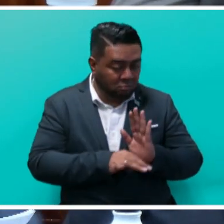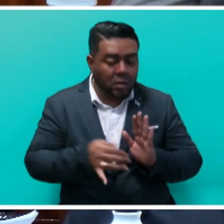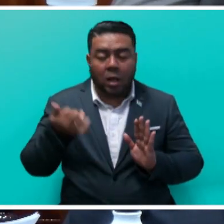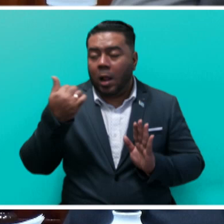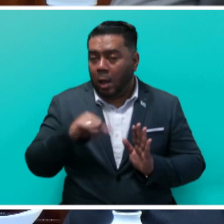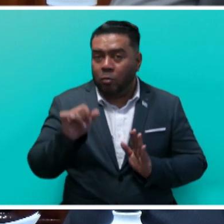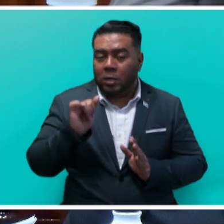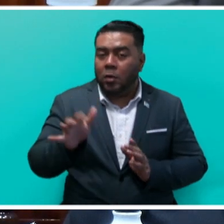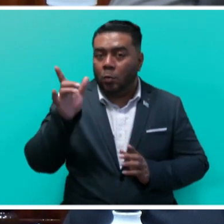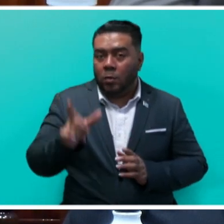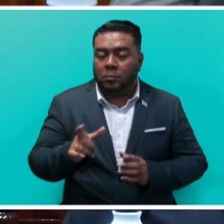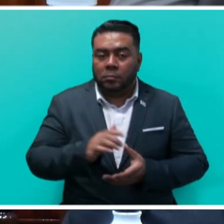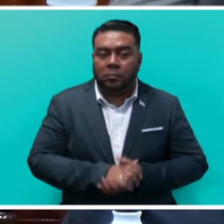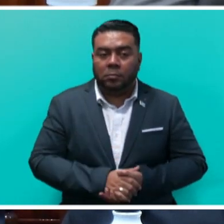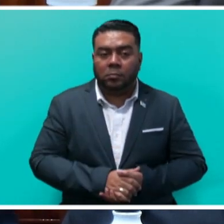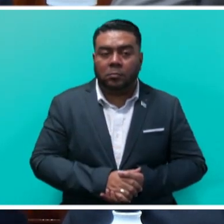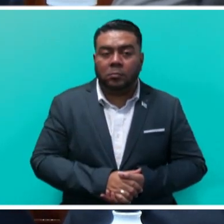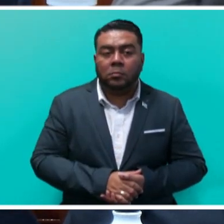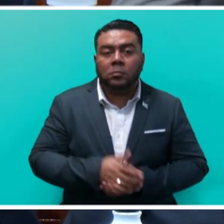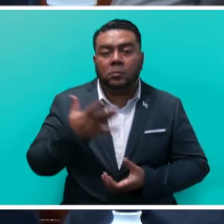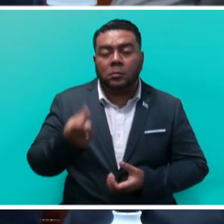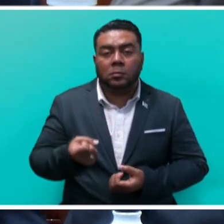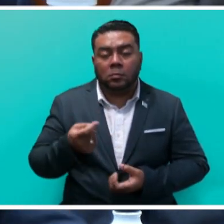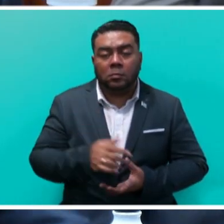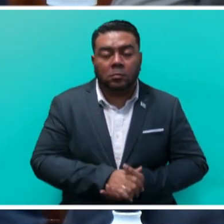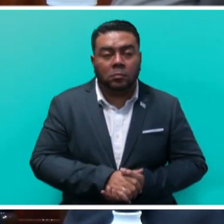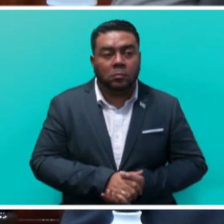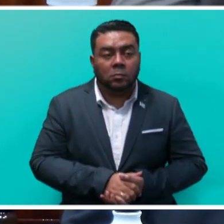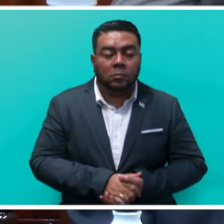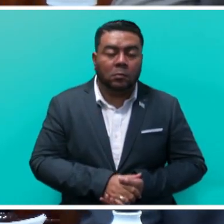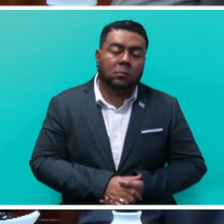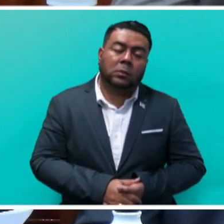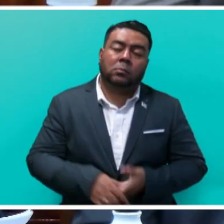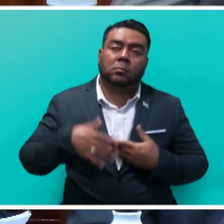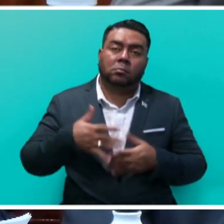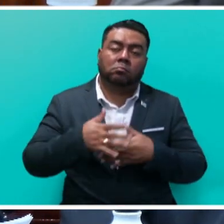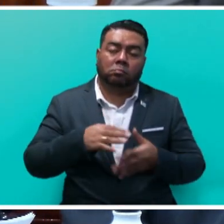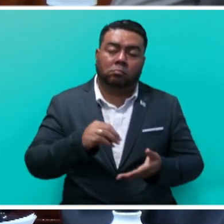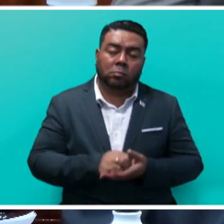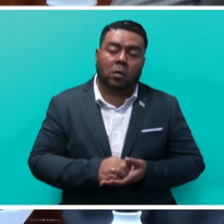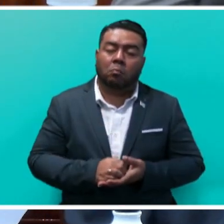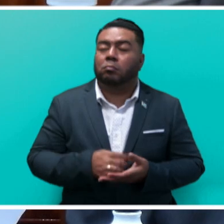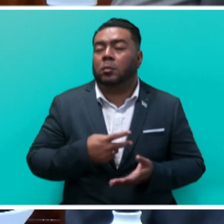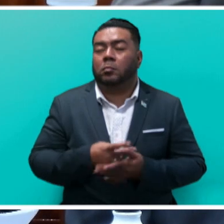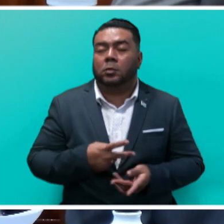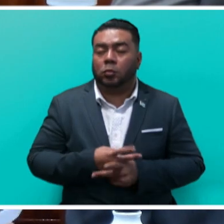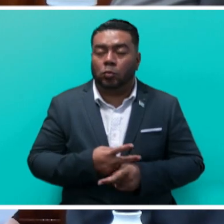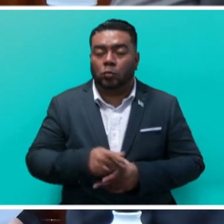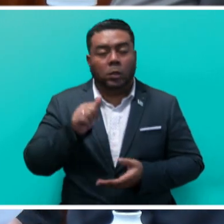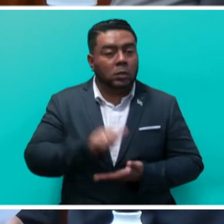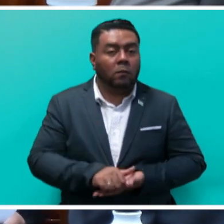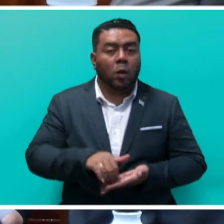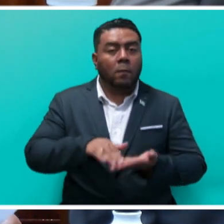anyone, Mr. Speaker, to conduct public searches on property rights over collateral. This is particularly